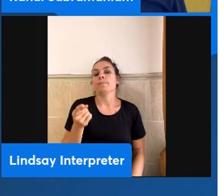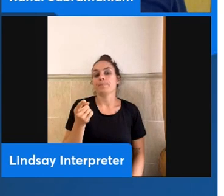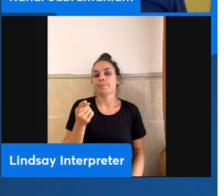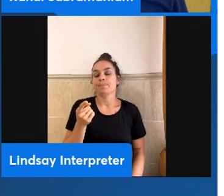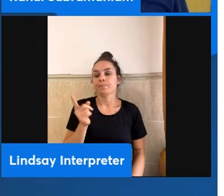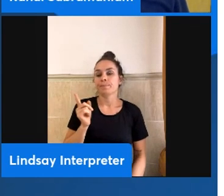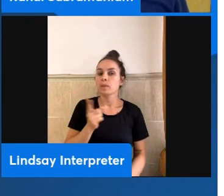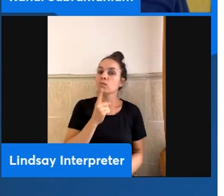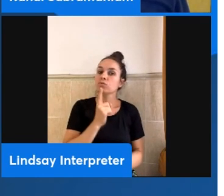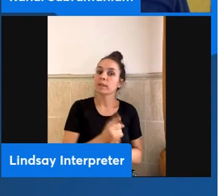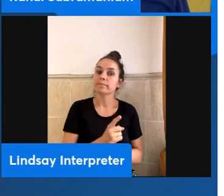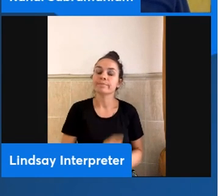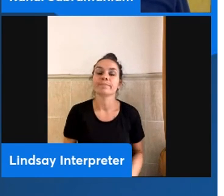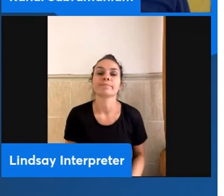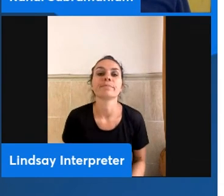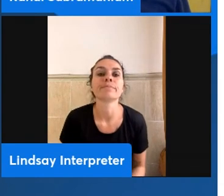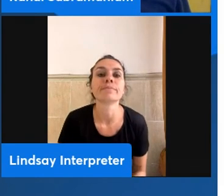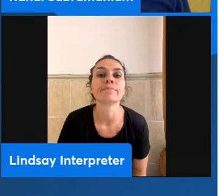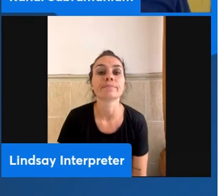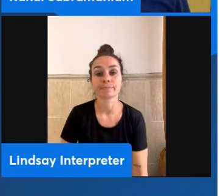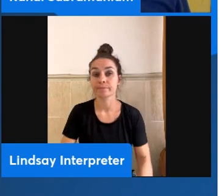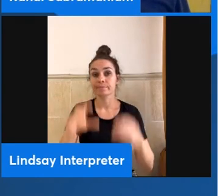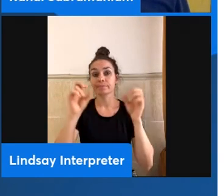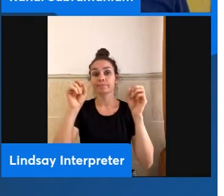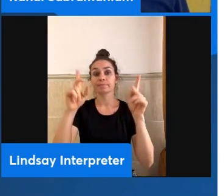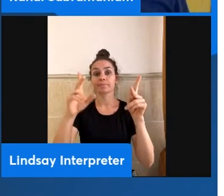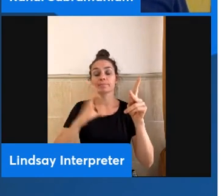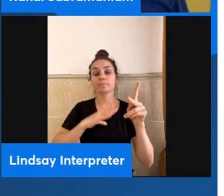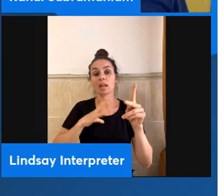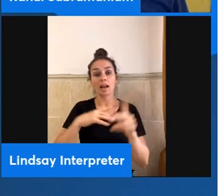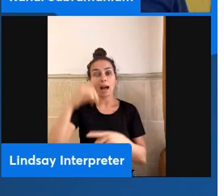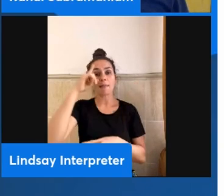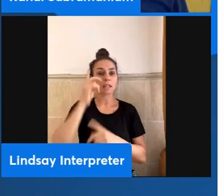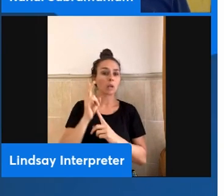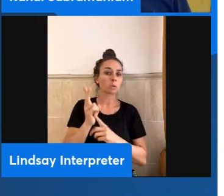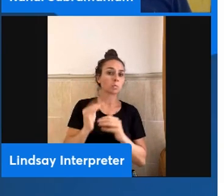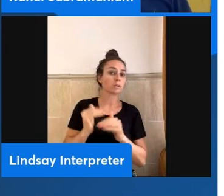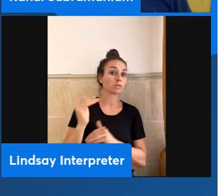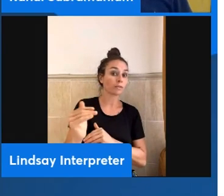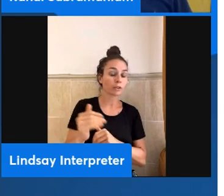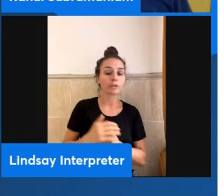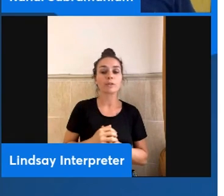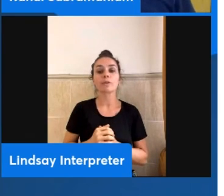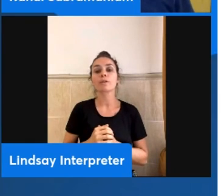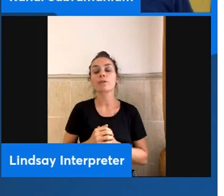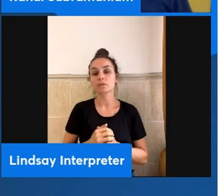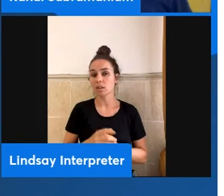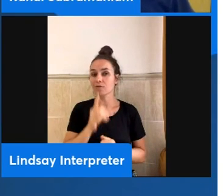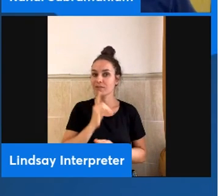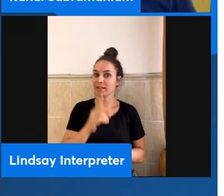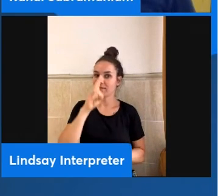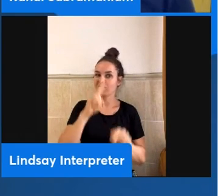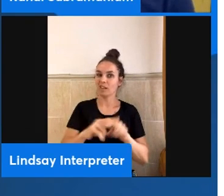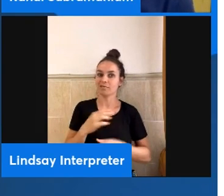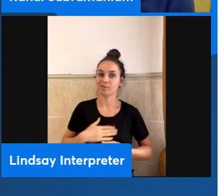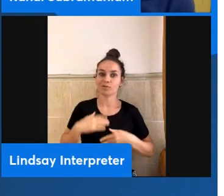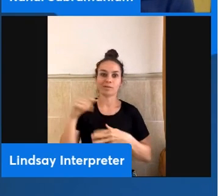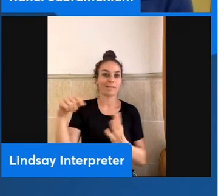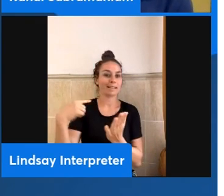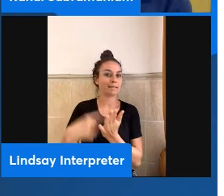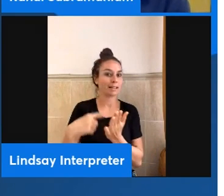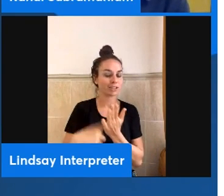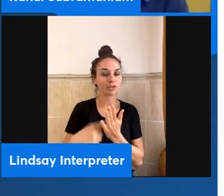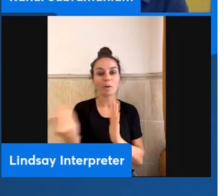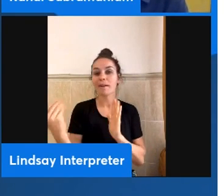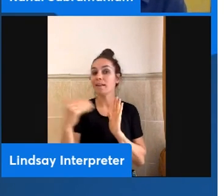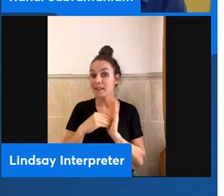Exactly. All right. Well, I think we're 2 minutes over. This was a really fun discussion. Again,